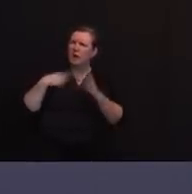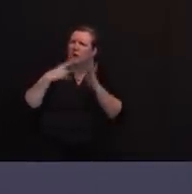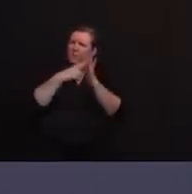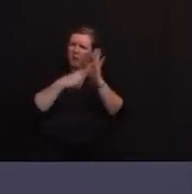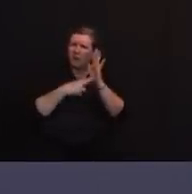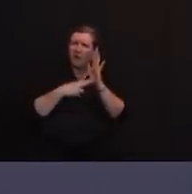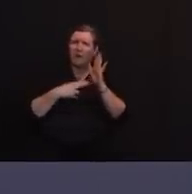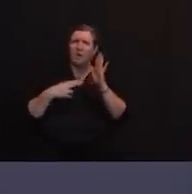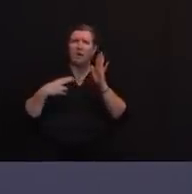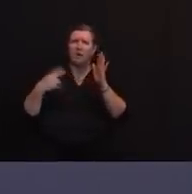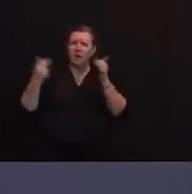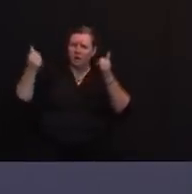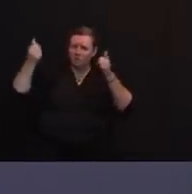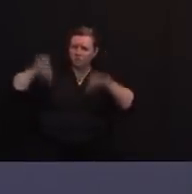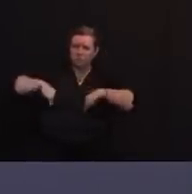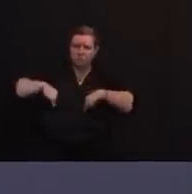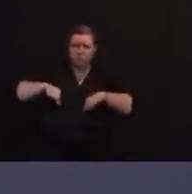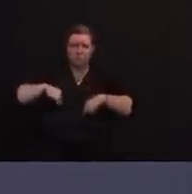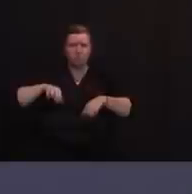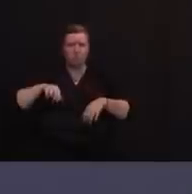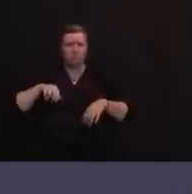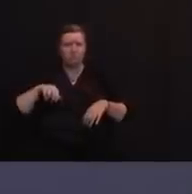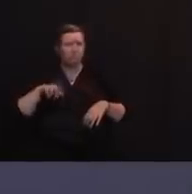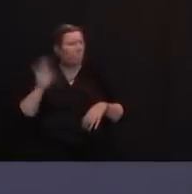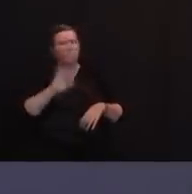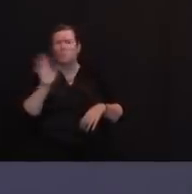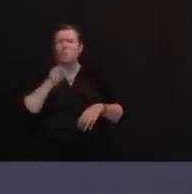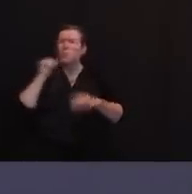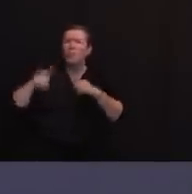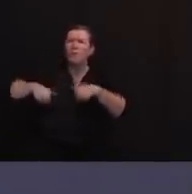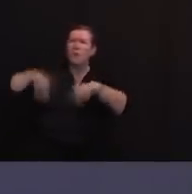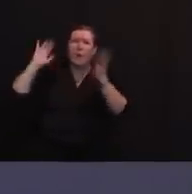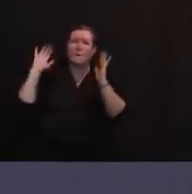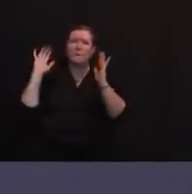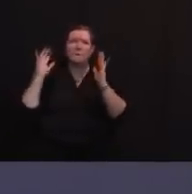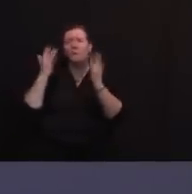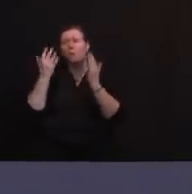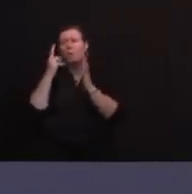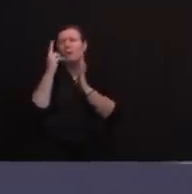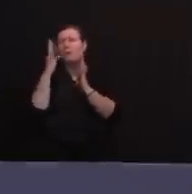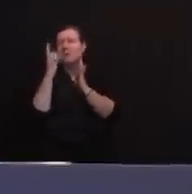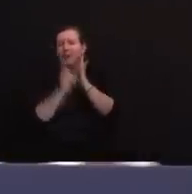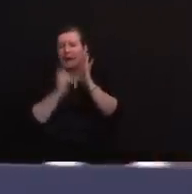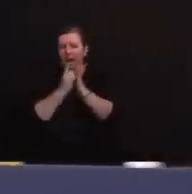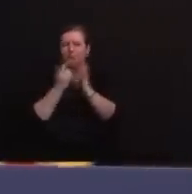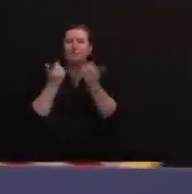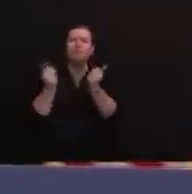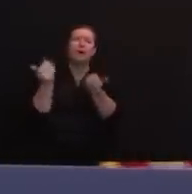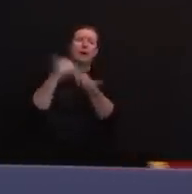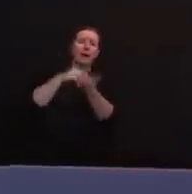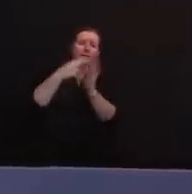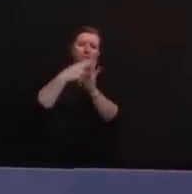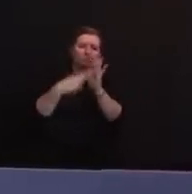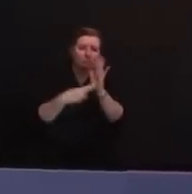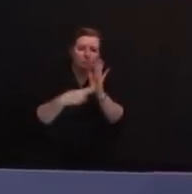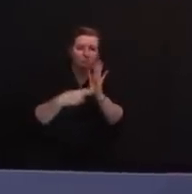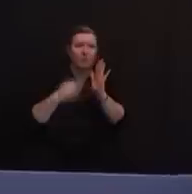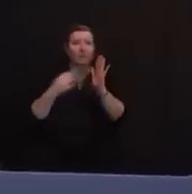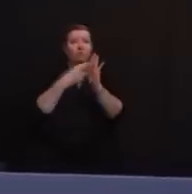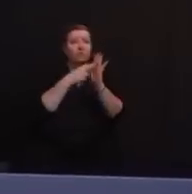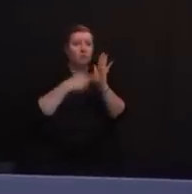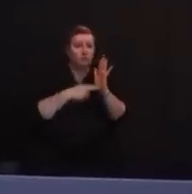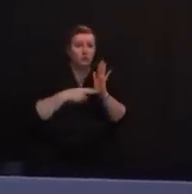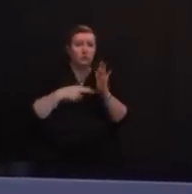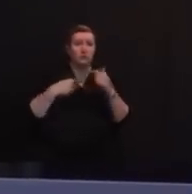Yeah, absolutely. Wait 24 hours, go back in. And if you're still registering as a healthcare